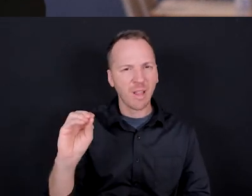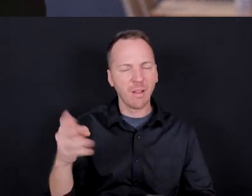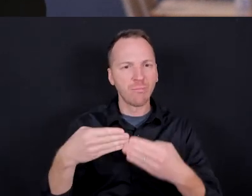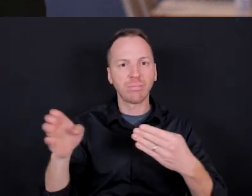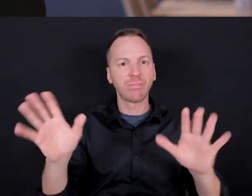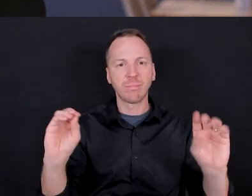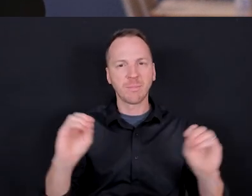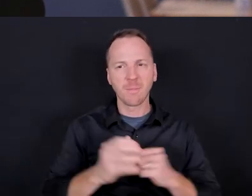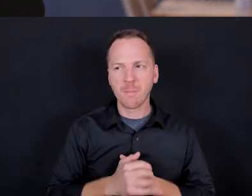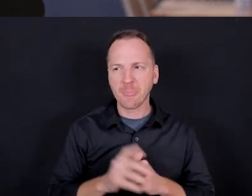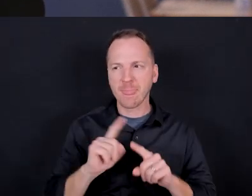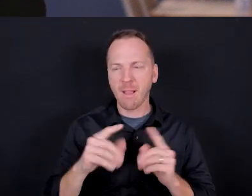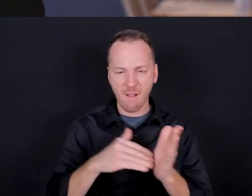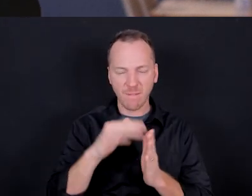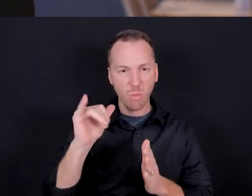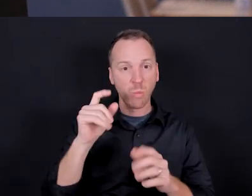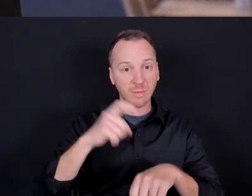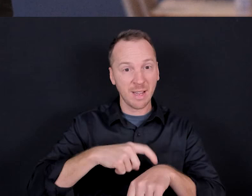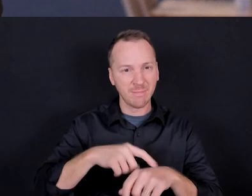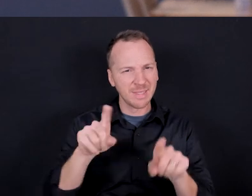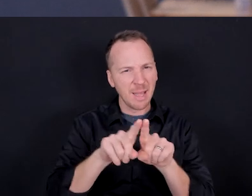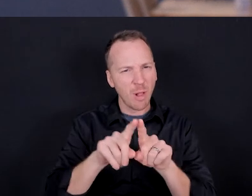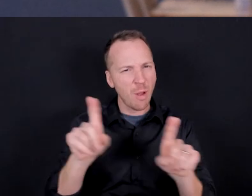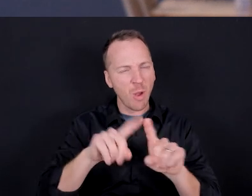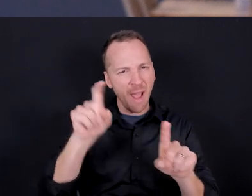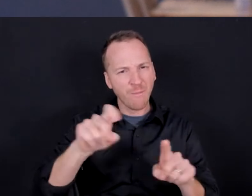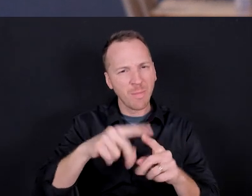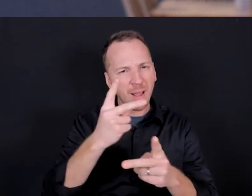But in a lot of ways, those times are similar in that you still